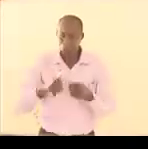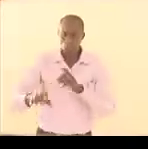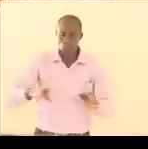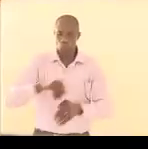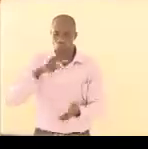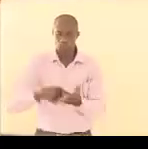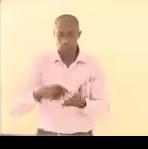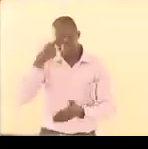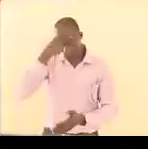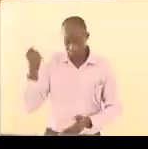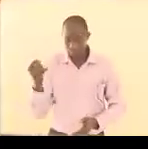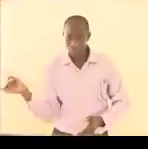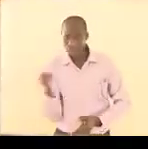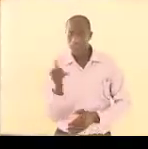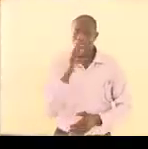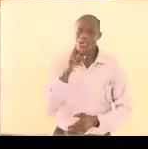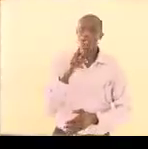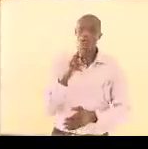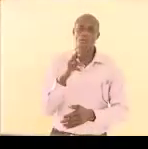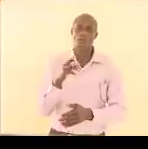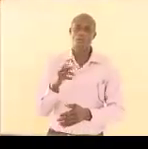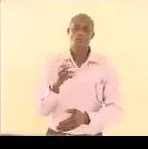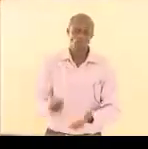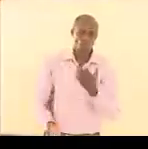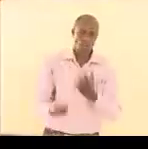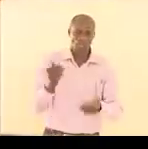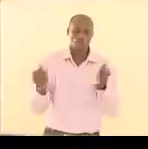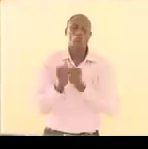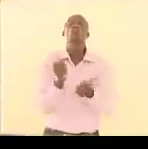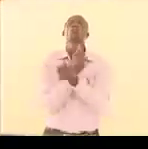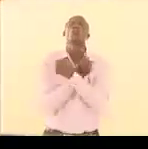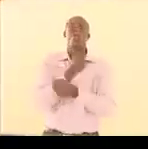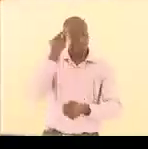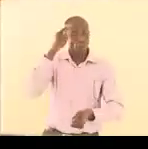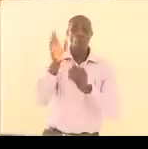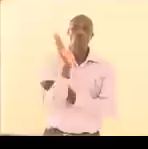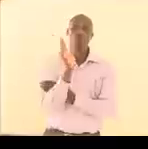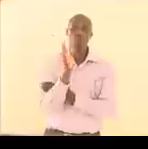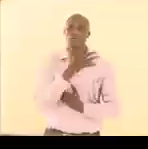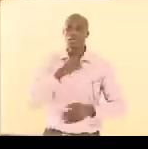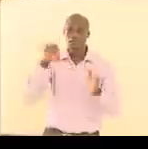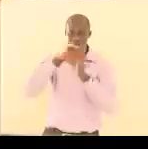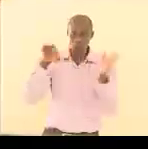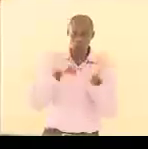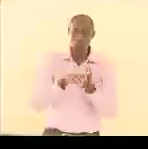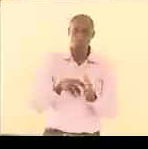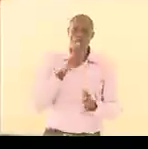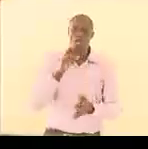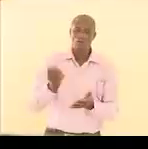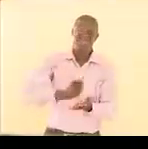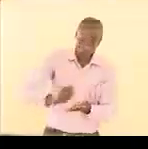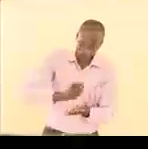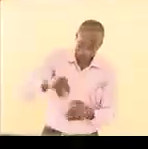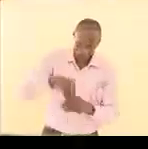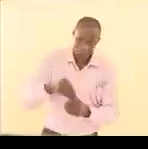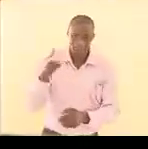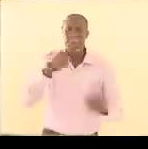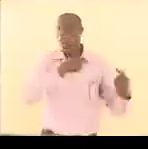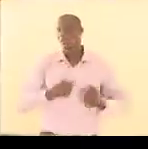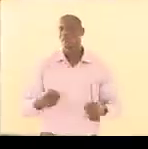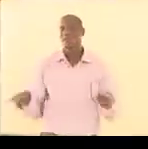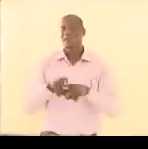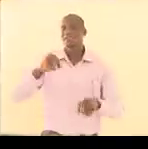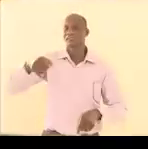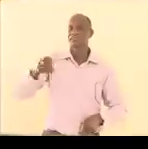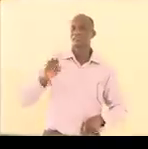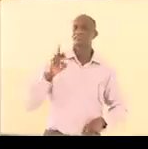for them to do this because they were burning with love for God. And the commandments of God are already written in their hearts,